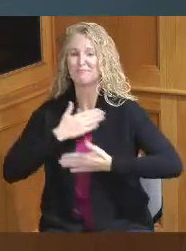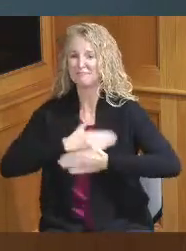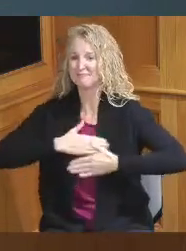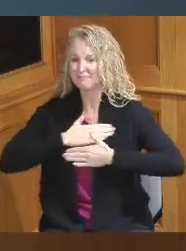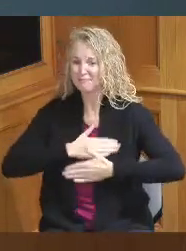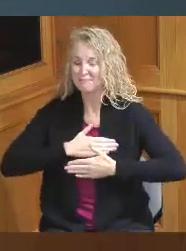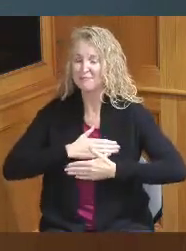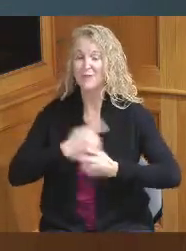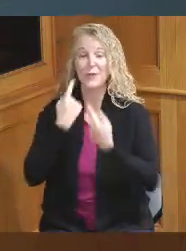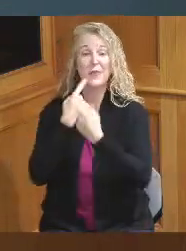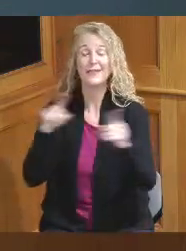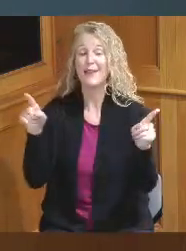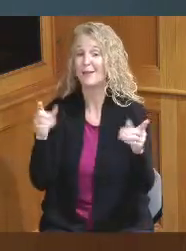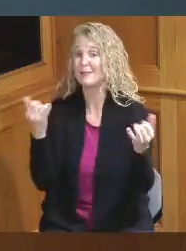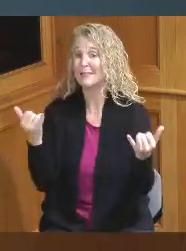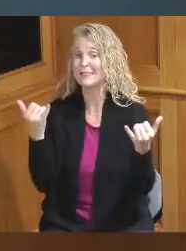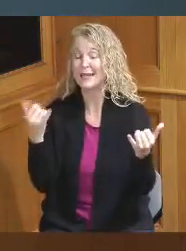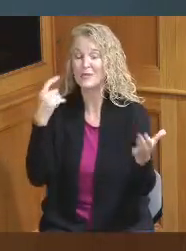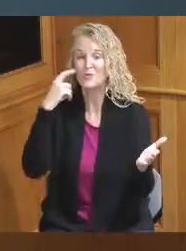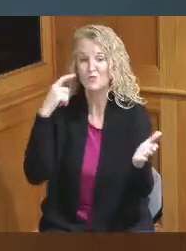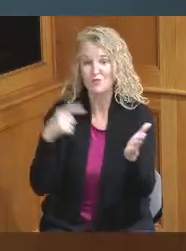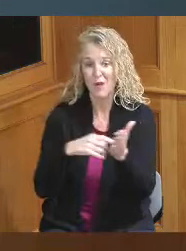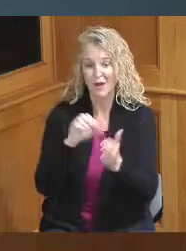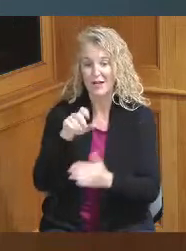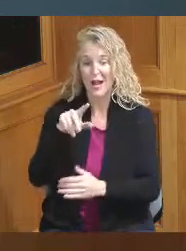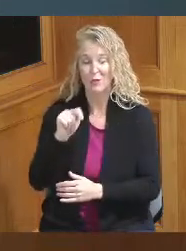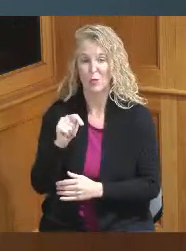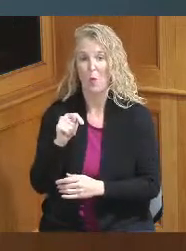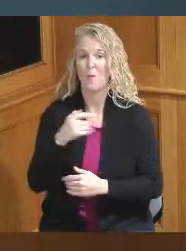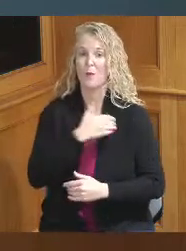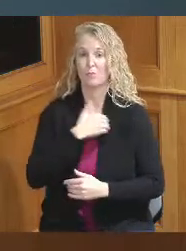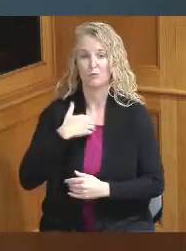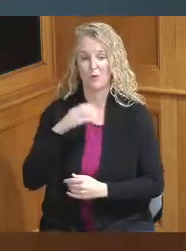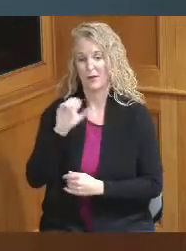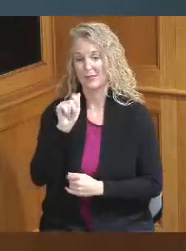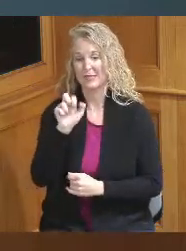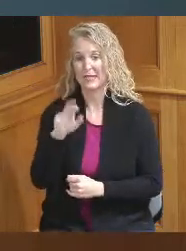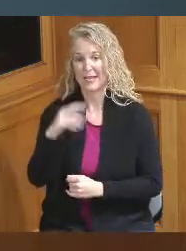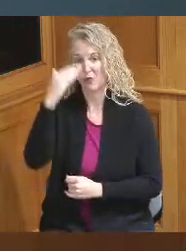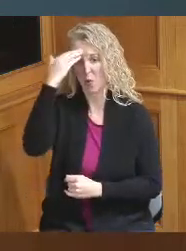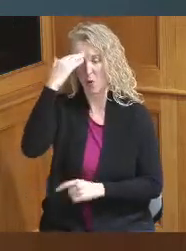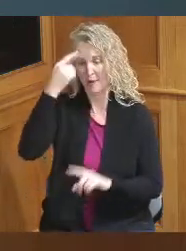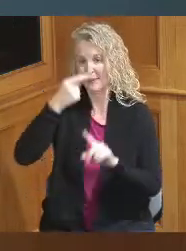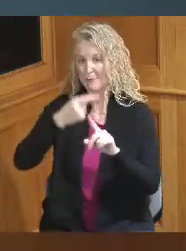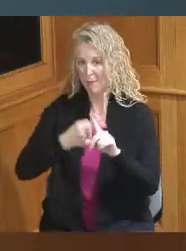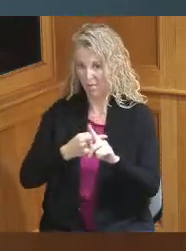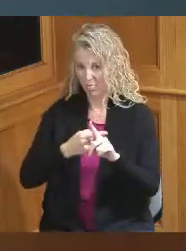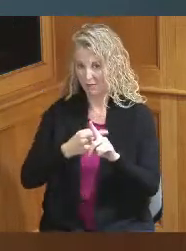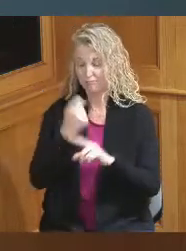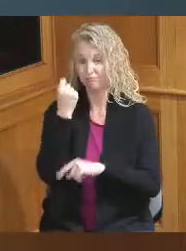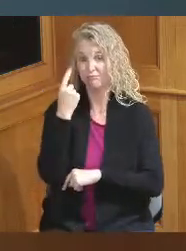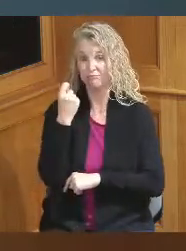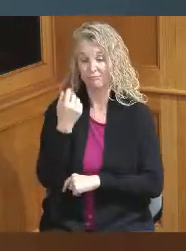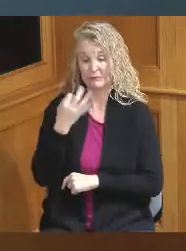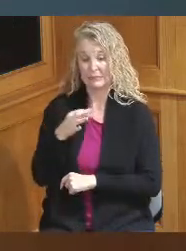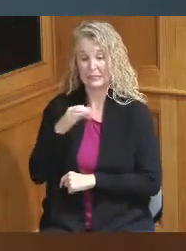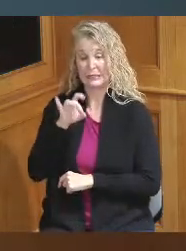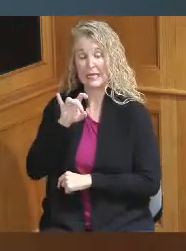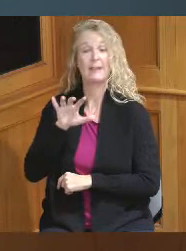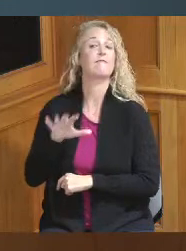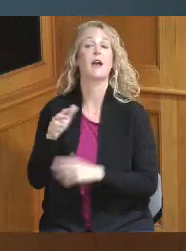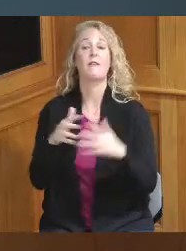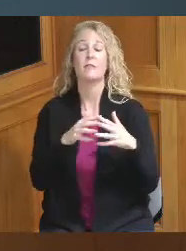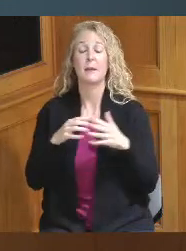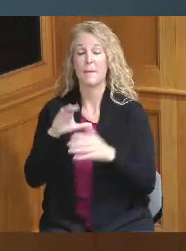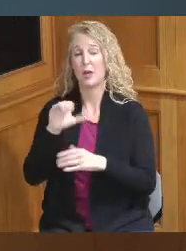Proclamation reads, proclamation recognizing October as Breast Cancer Awareness Month, whereas in 1985, the